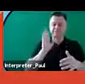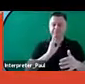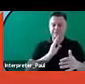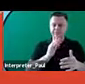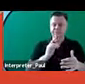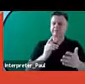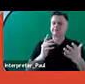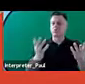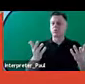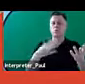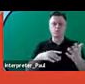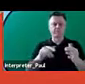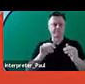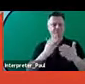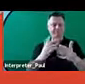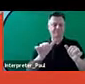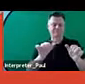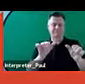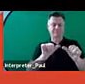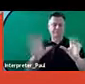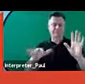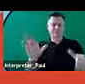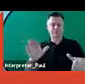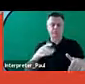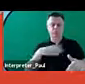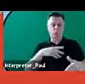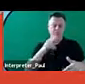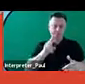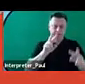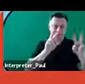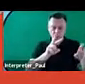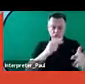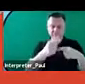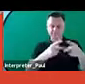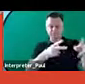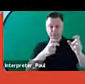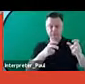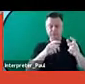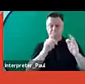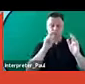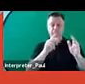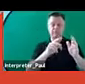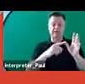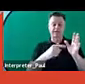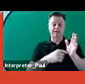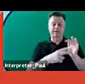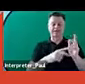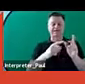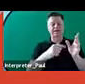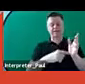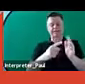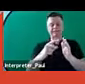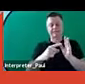or there was something absolutely fabulous that you would like to revisit, you are very welcome to check those out on the Attend website